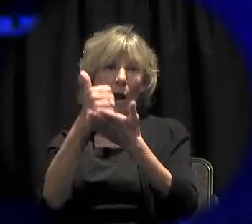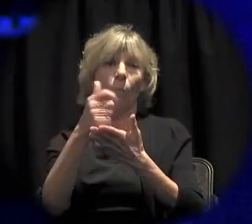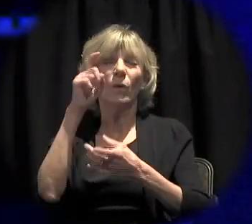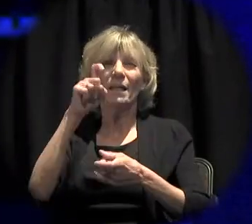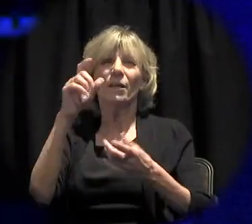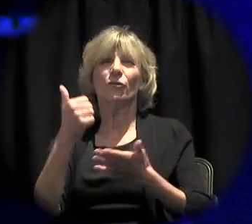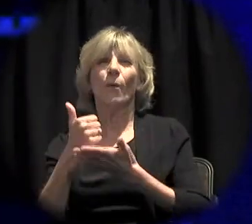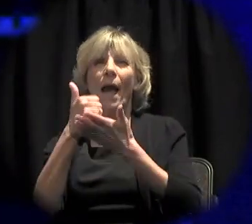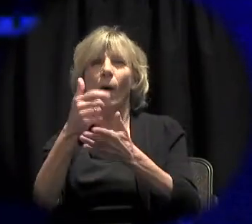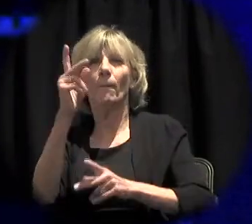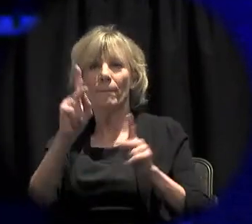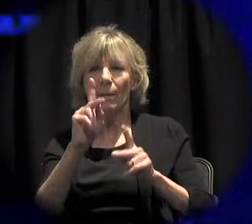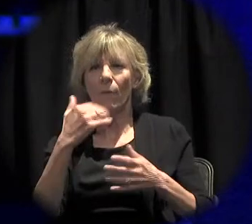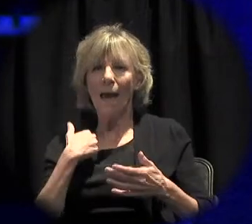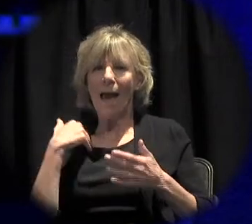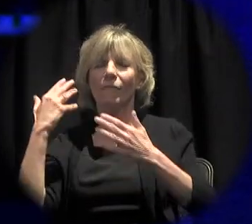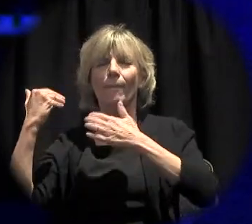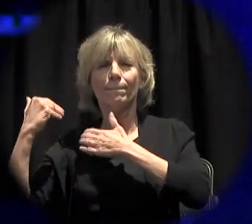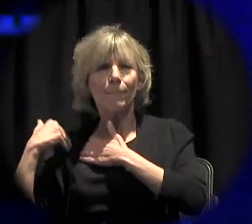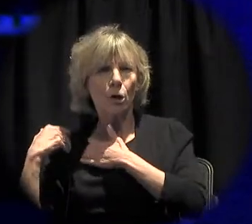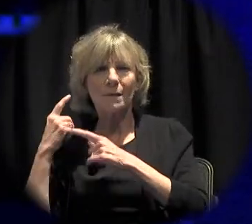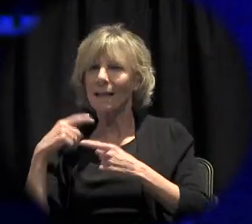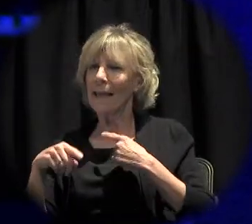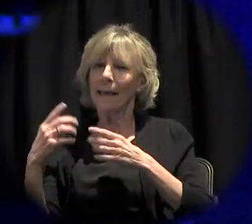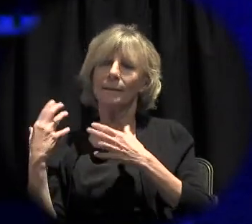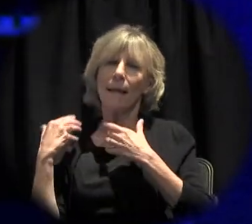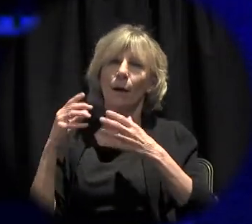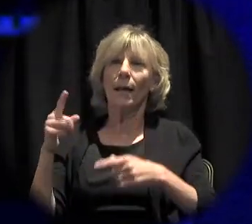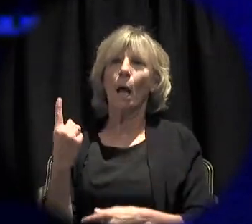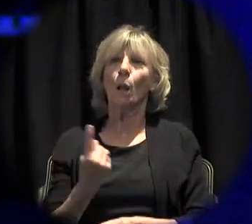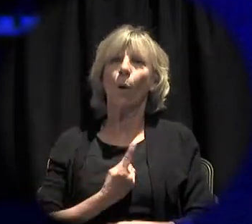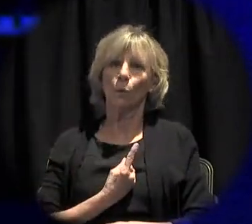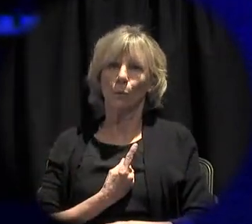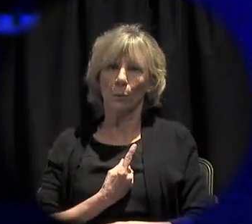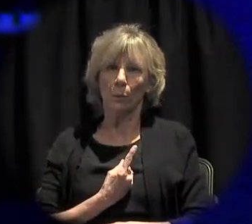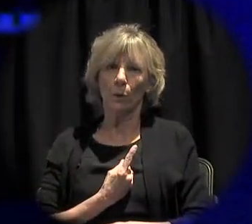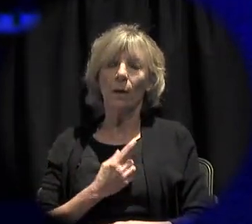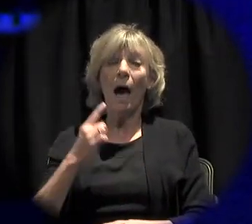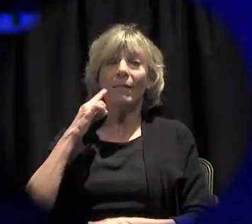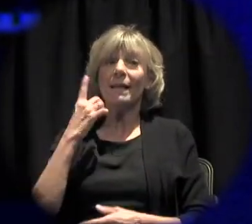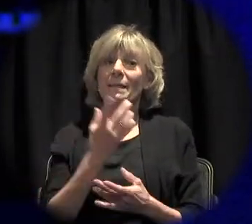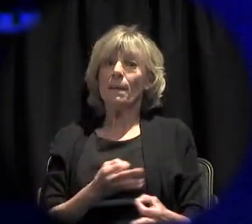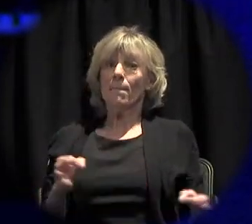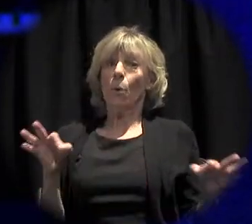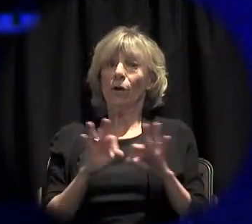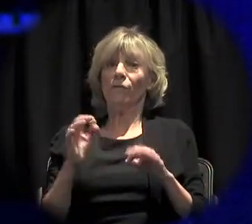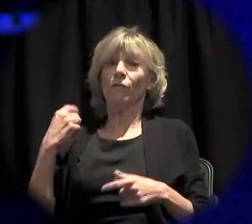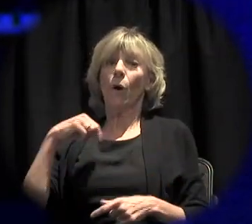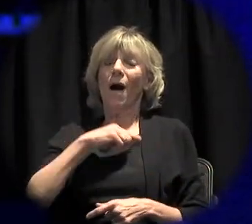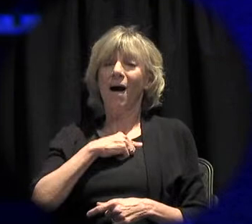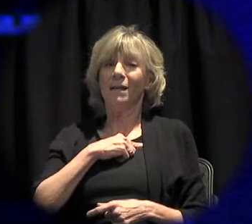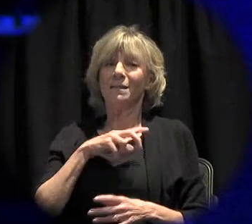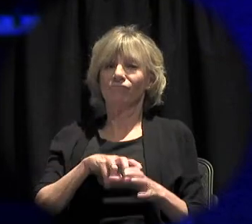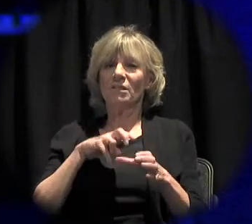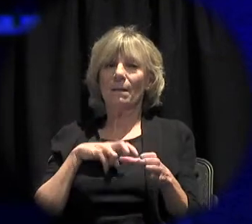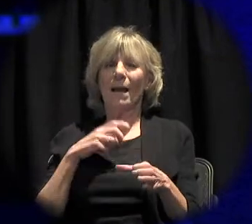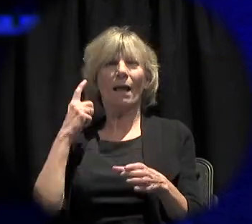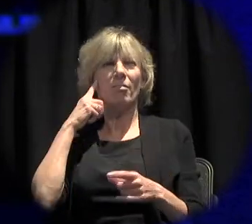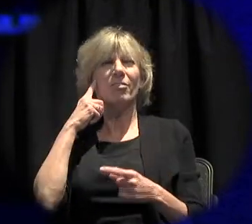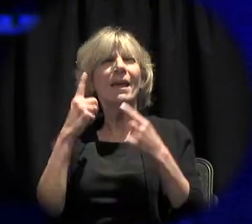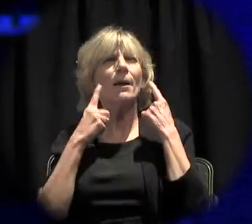too big for people to carry alone. But I think it's important for us to step back and ask about our pace of